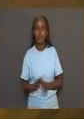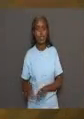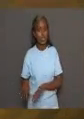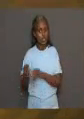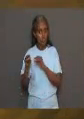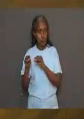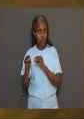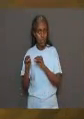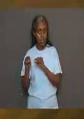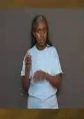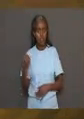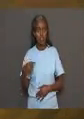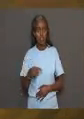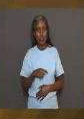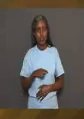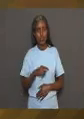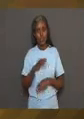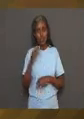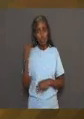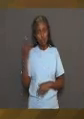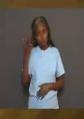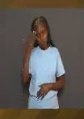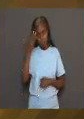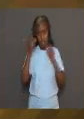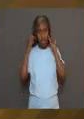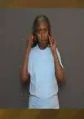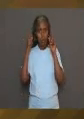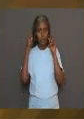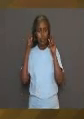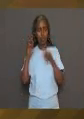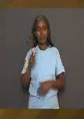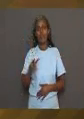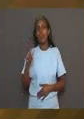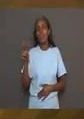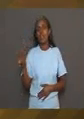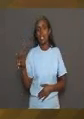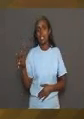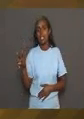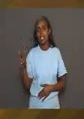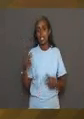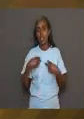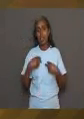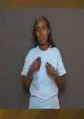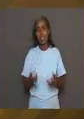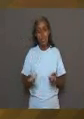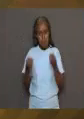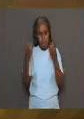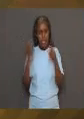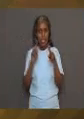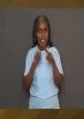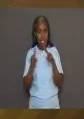Students, we are already aware that vectors have many